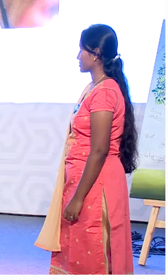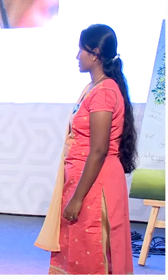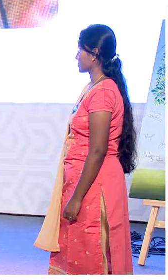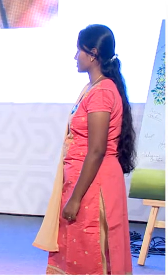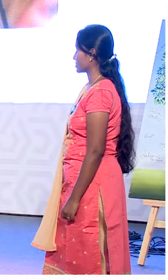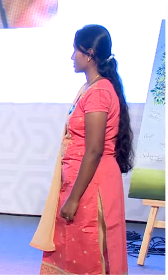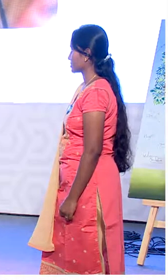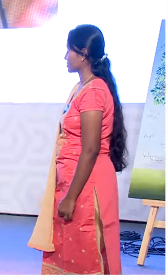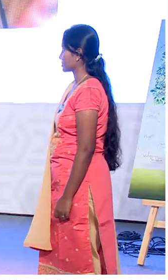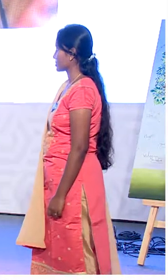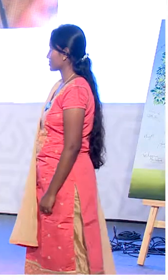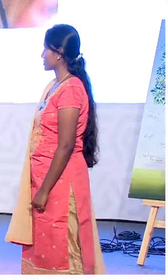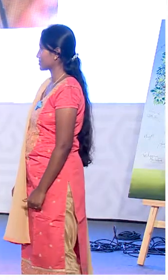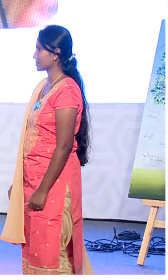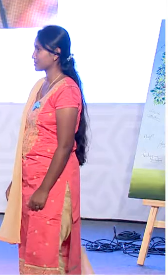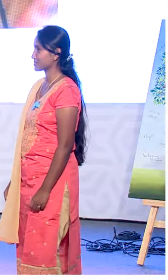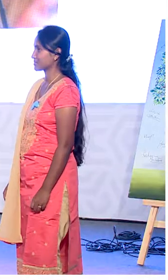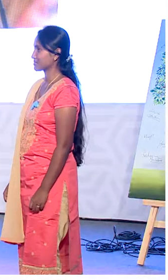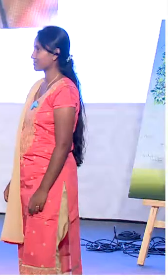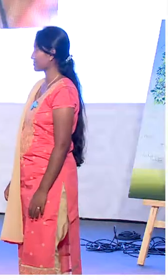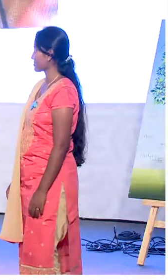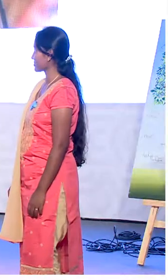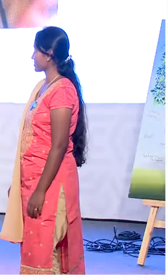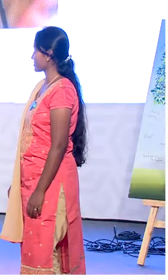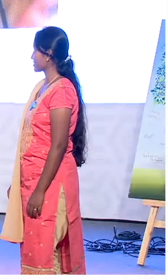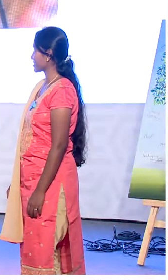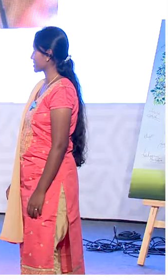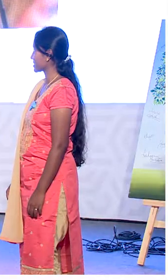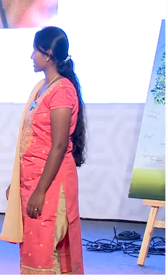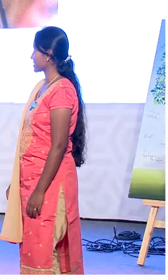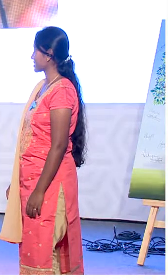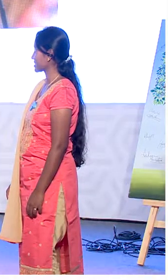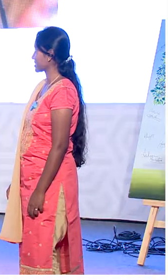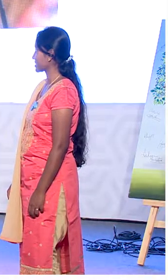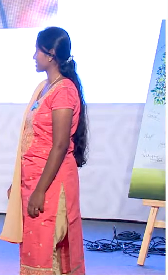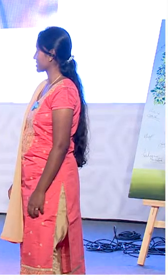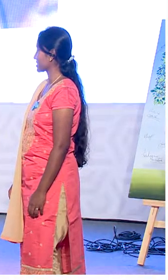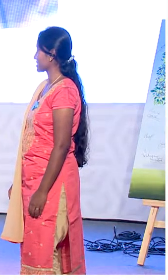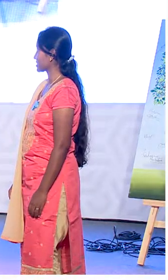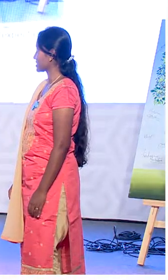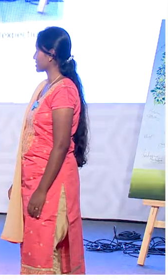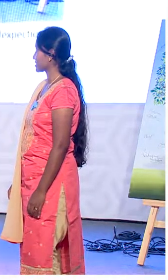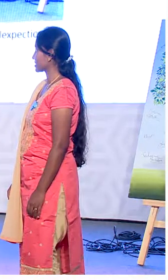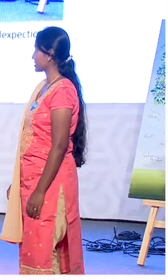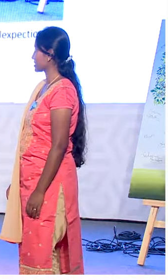Thank you very much. And I bring you a lot of peace and greetings from Ethiopia,